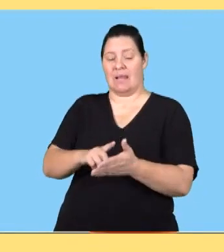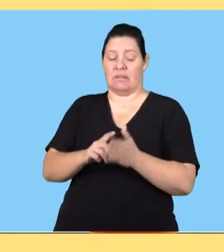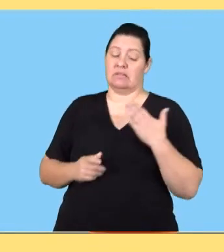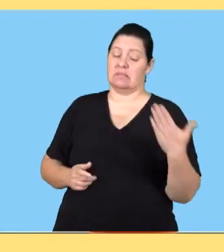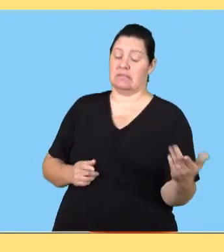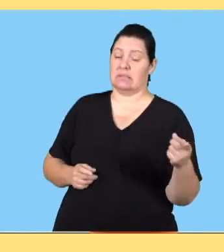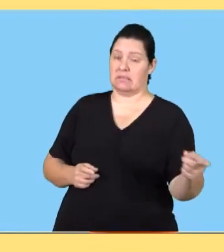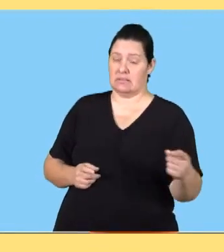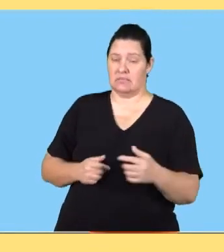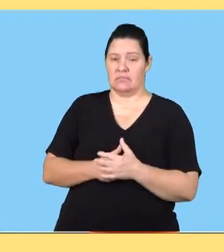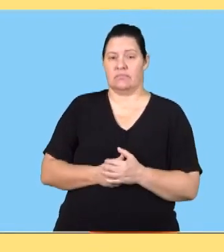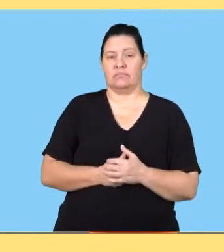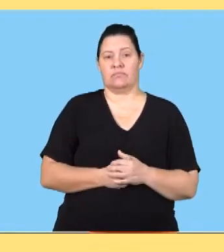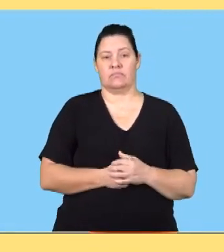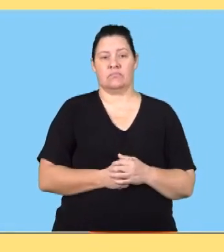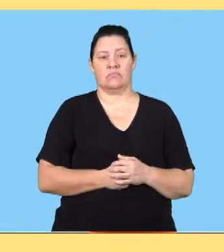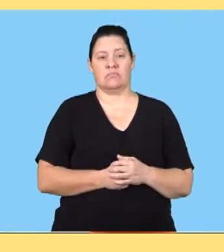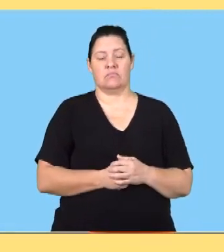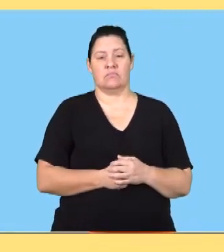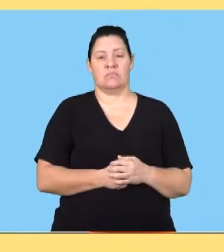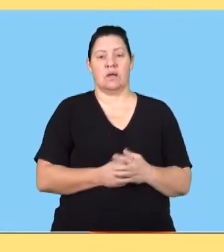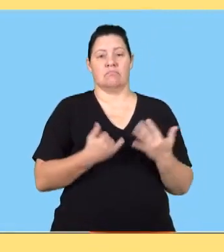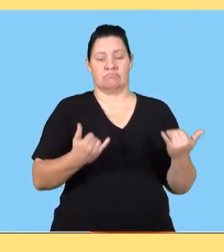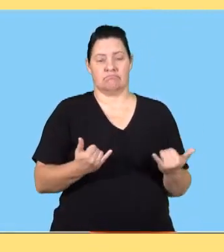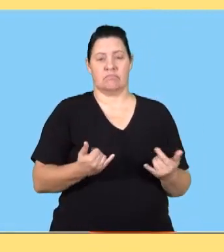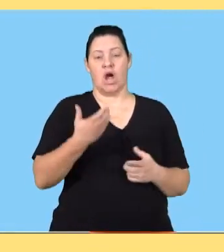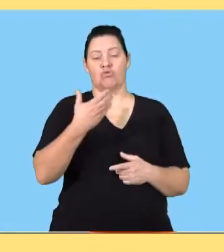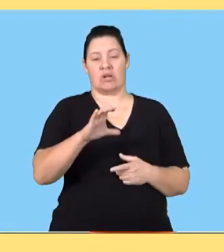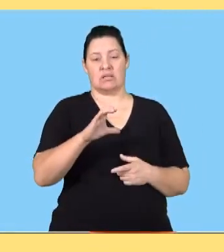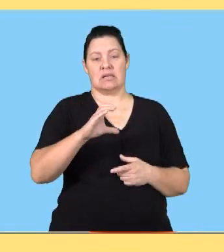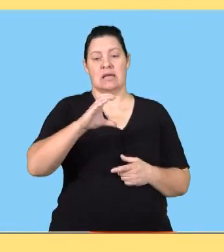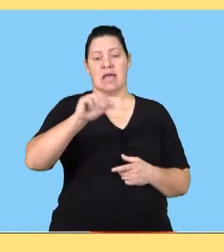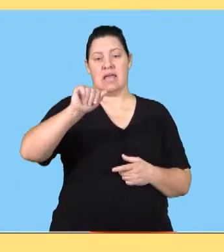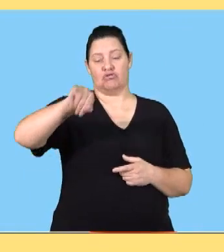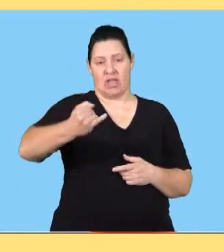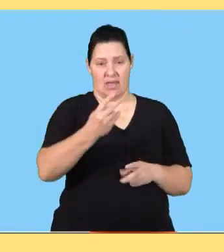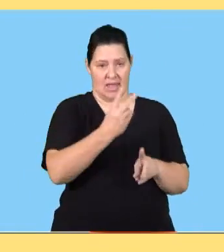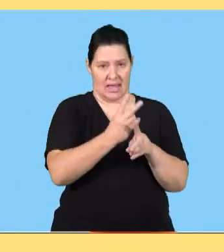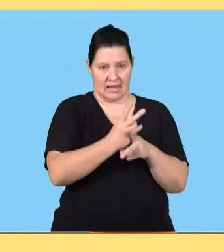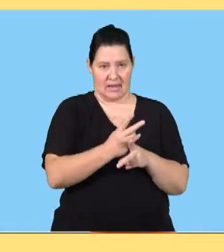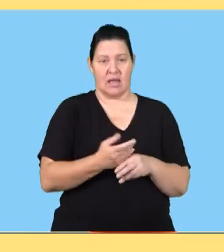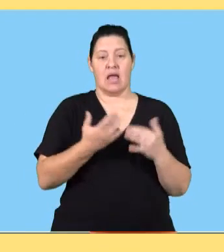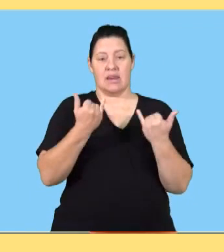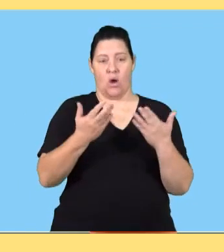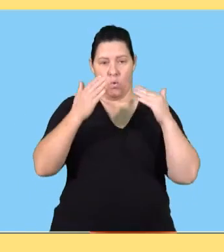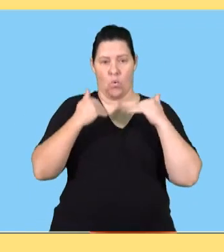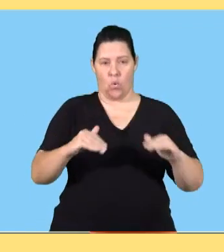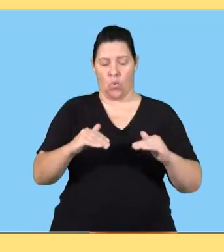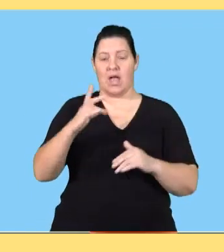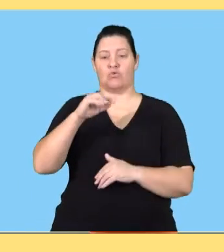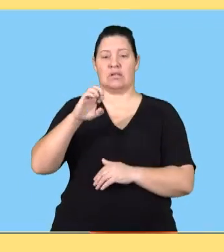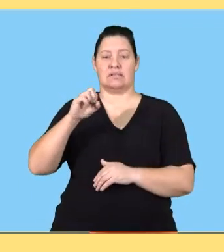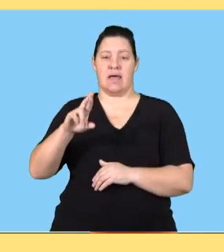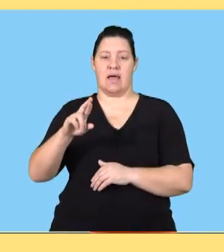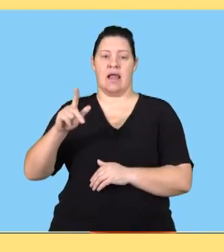debit side. Now, here is our creditors allowances journal again, and then we now have